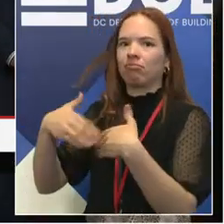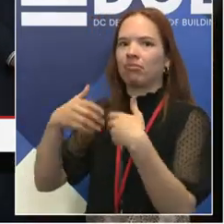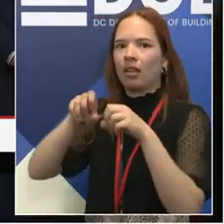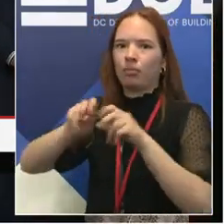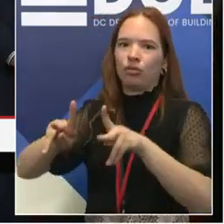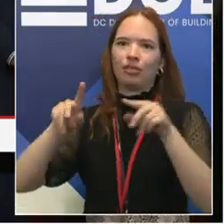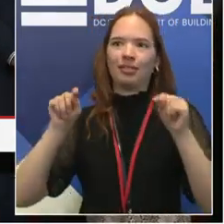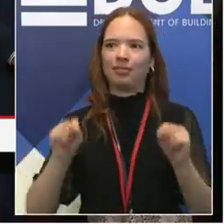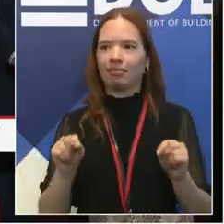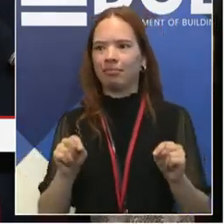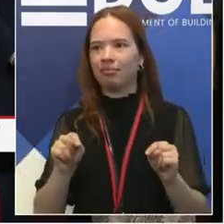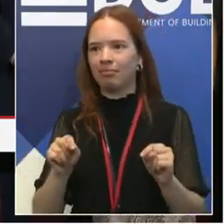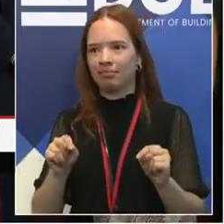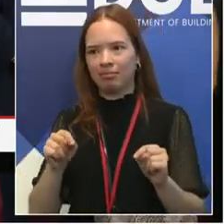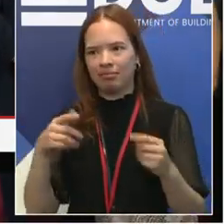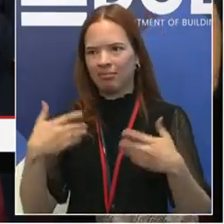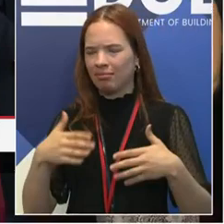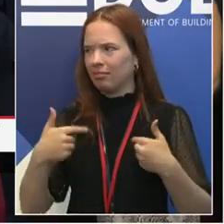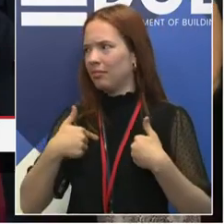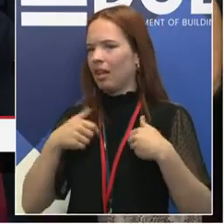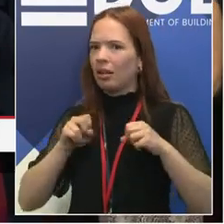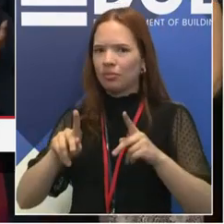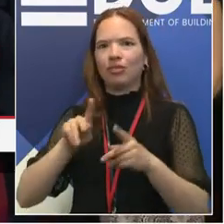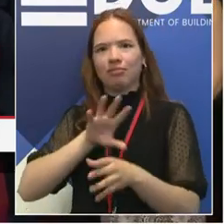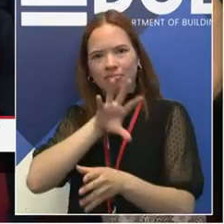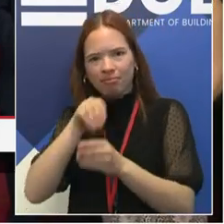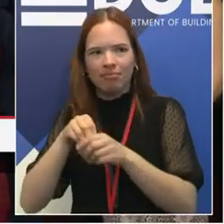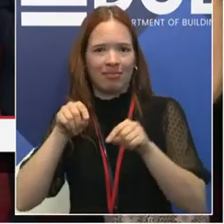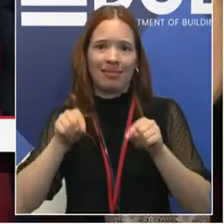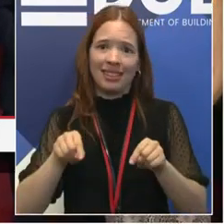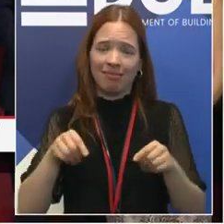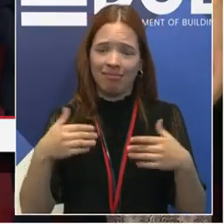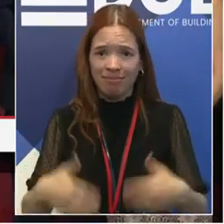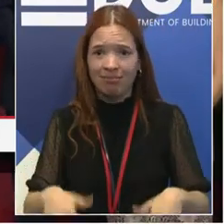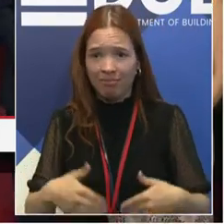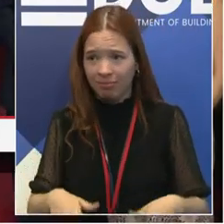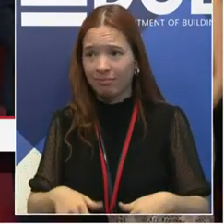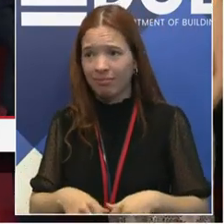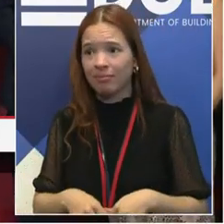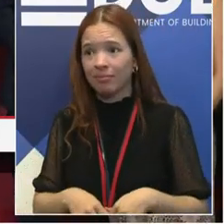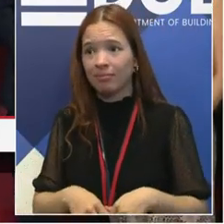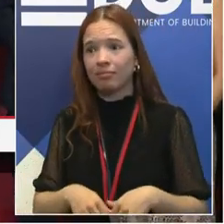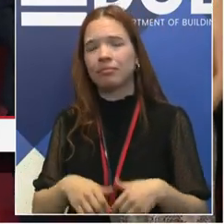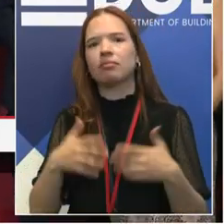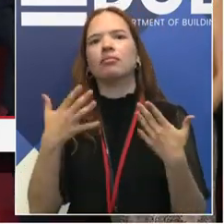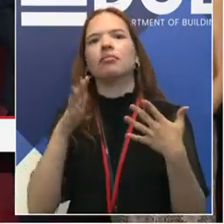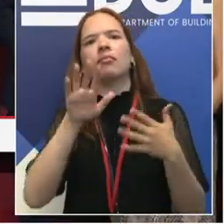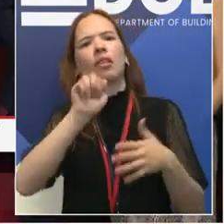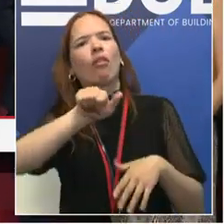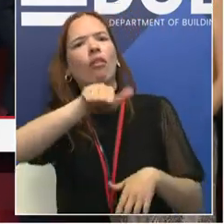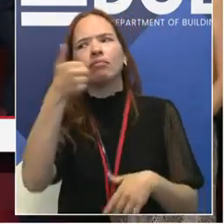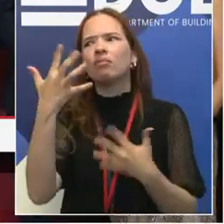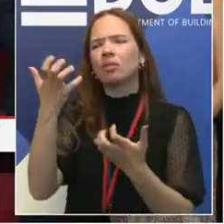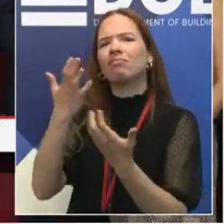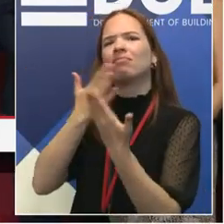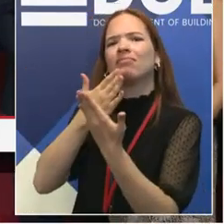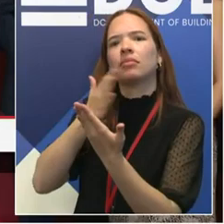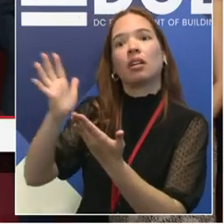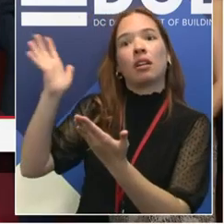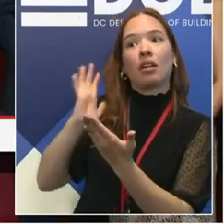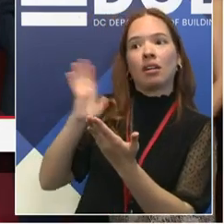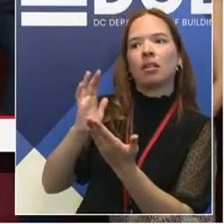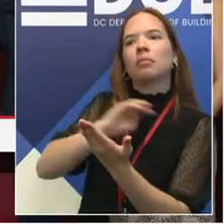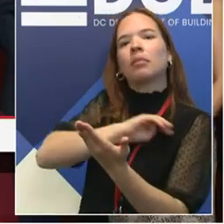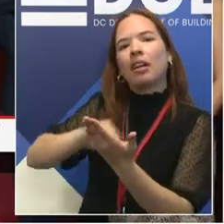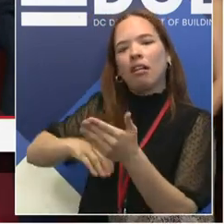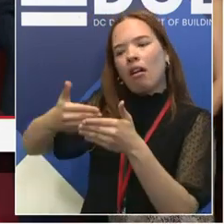district's transformation. I also want to give a nod to prior mayors that I served under. But really, I also want to thank Deputy Mayor